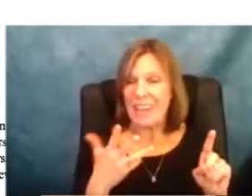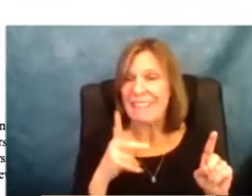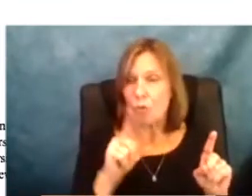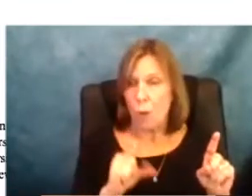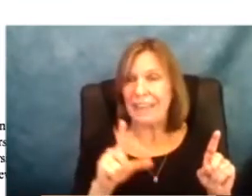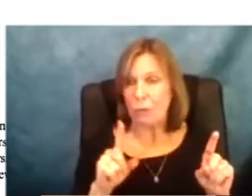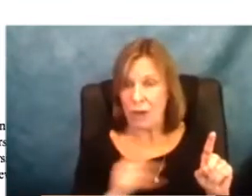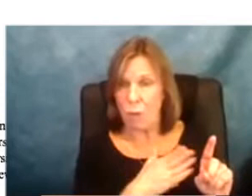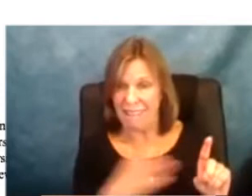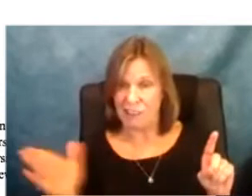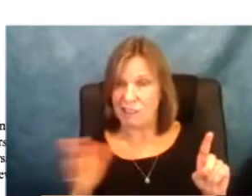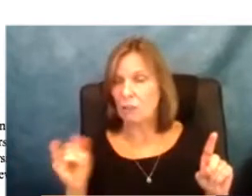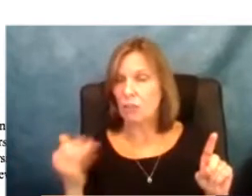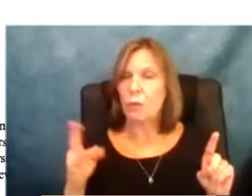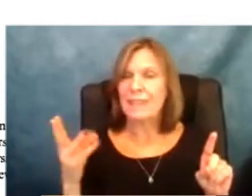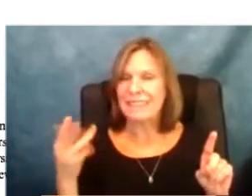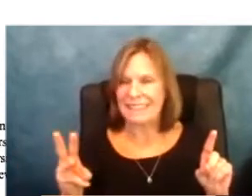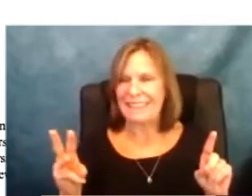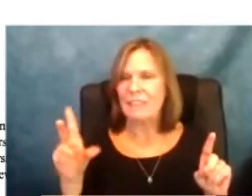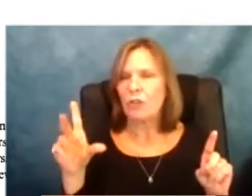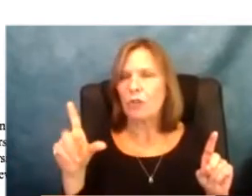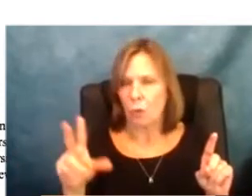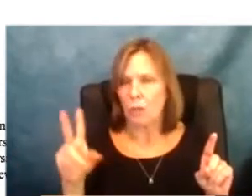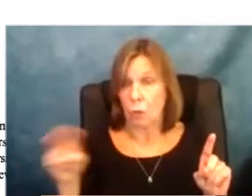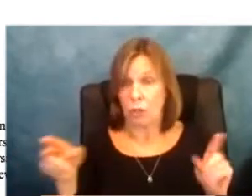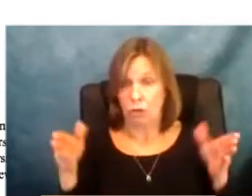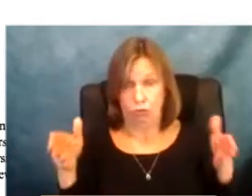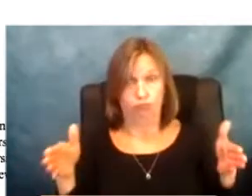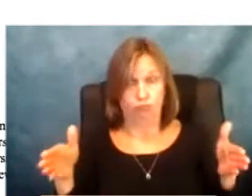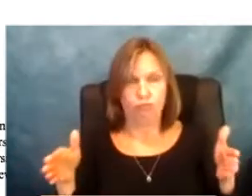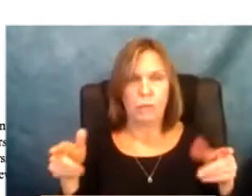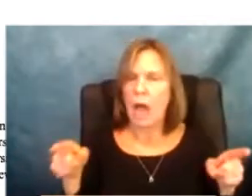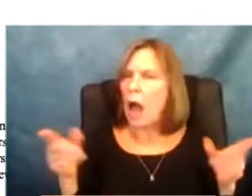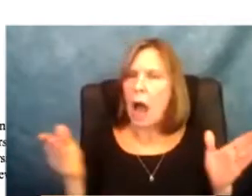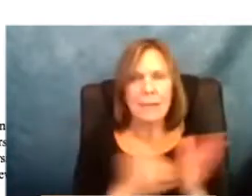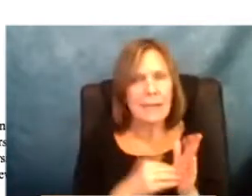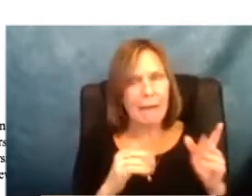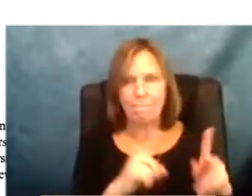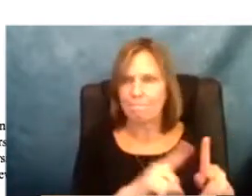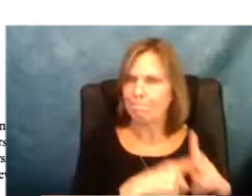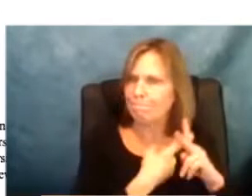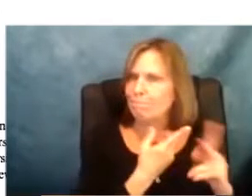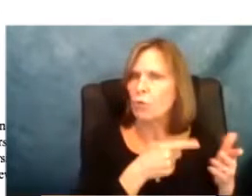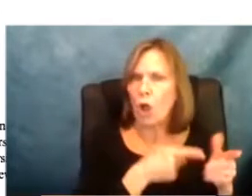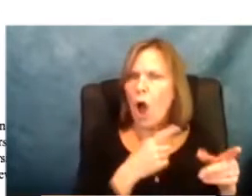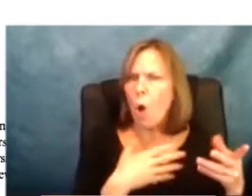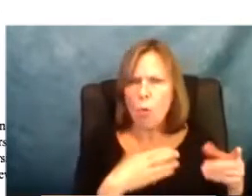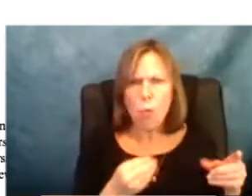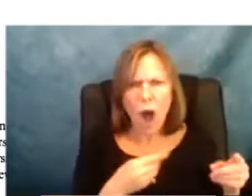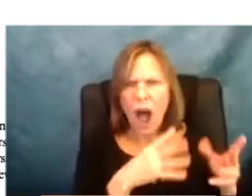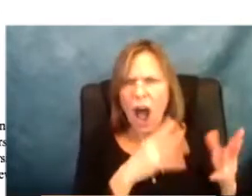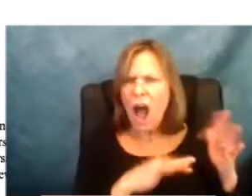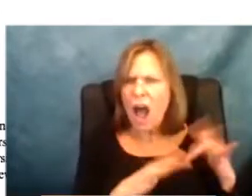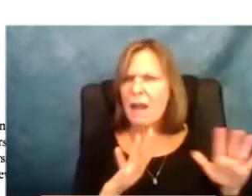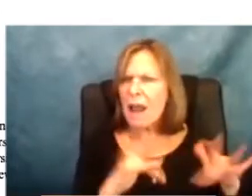2021 to January 16th, 2022. Again, the graphic starts with a lot of white counties and light